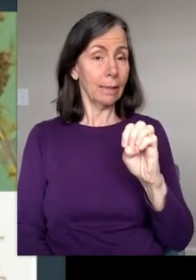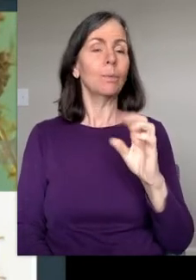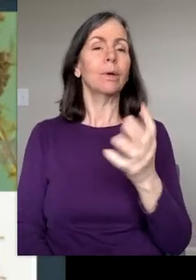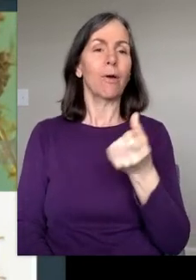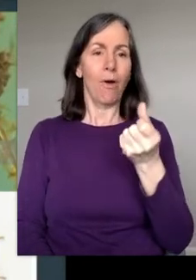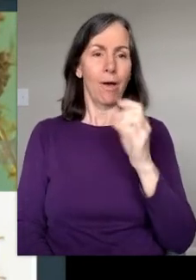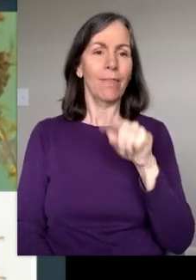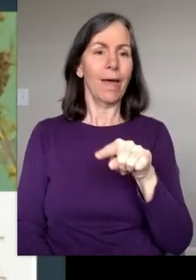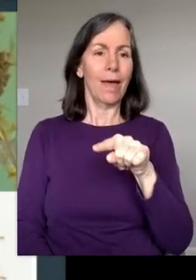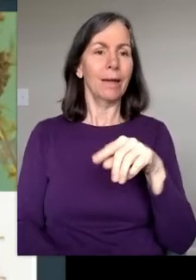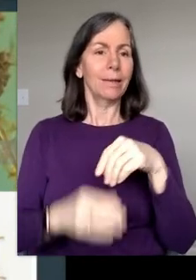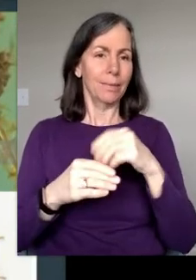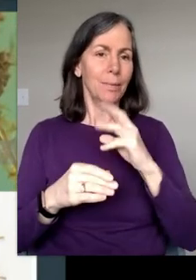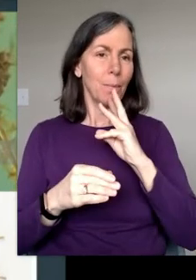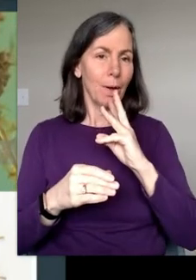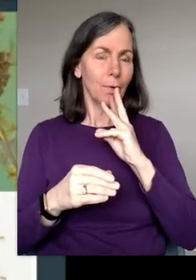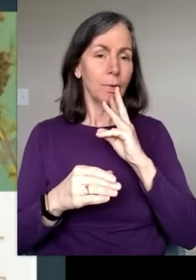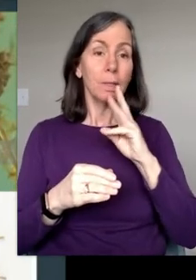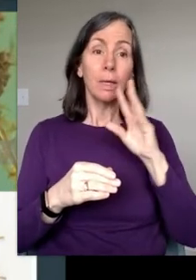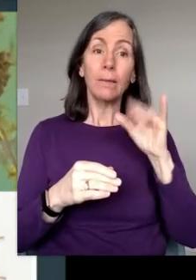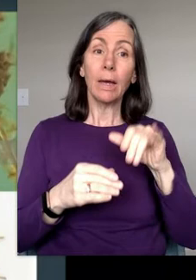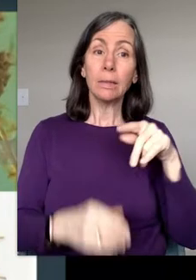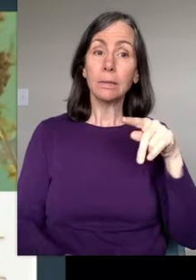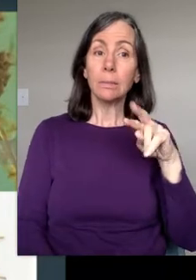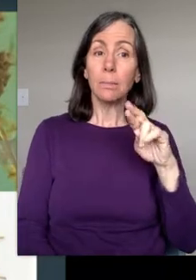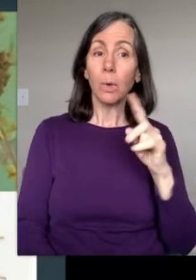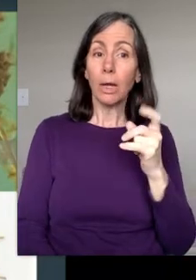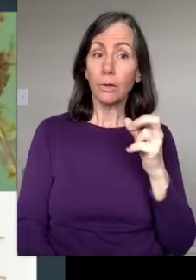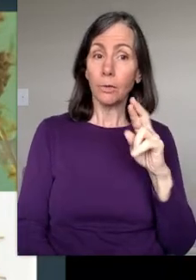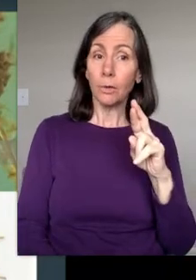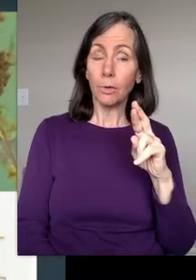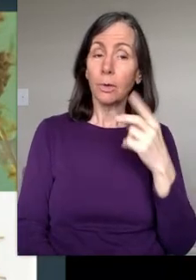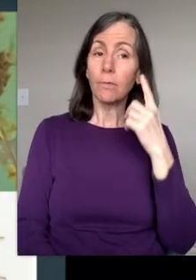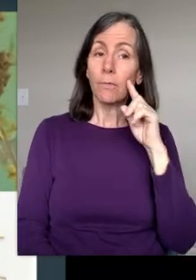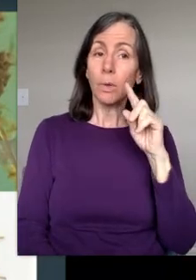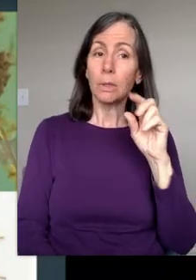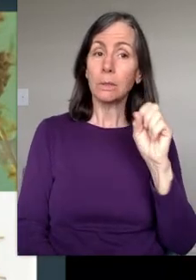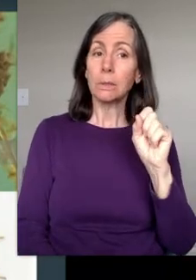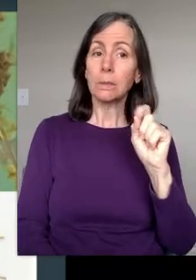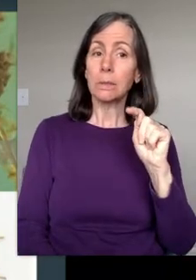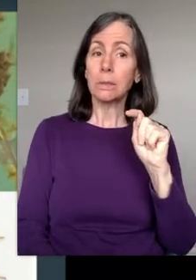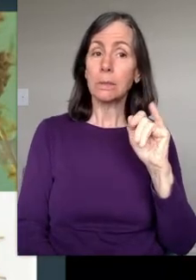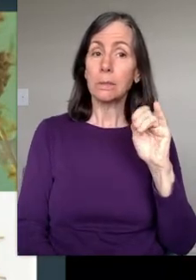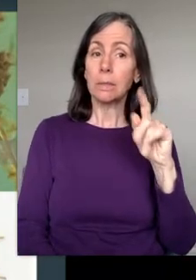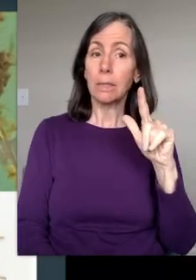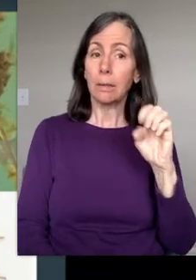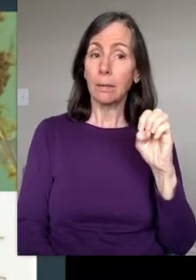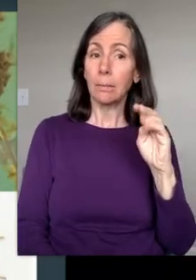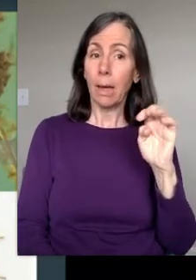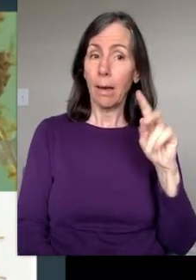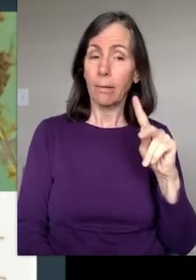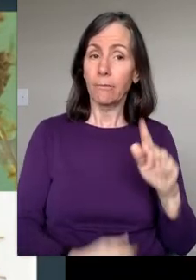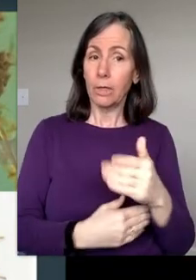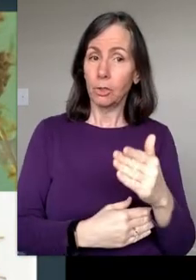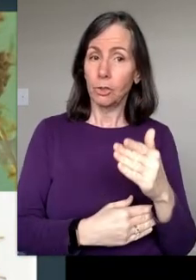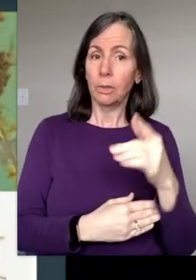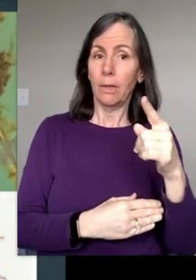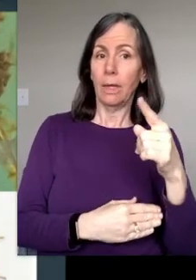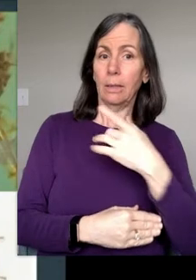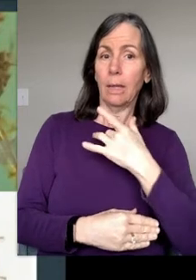They are a predator to the stickleback fish. They eat these fish. The picture is